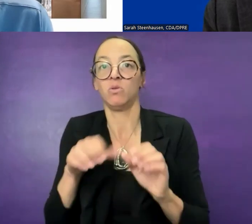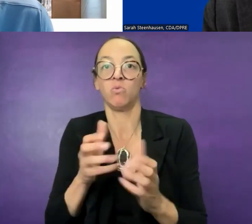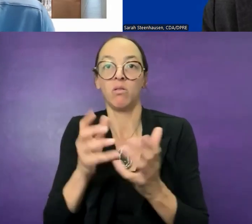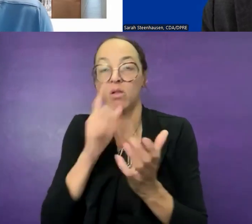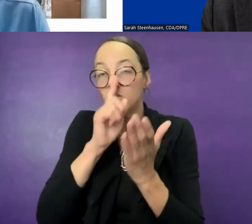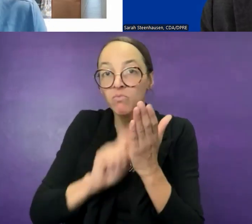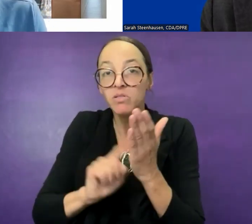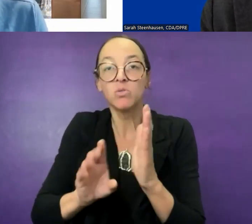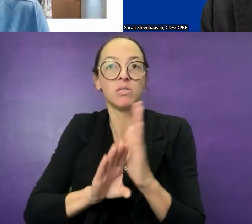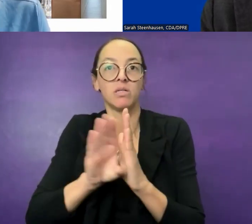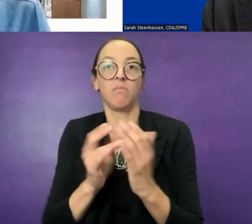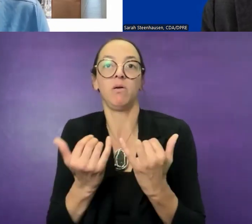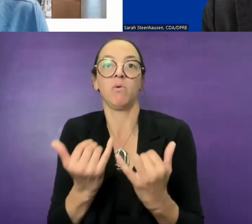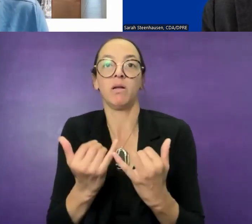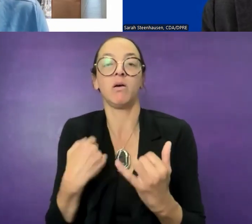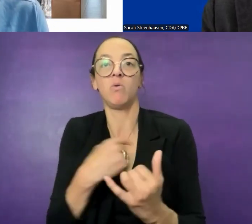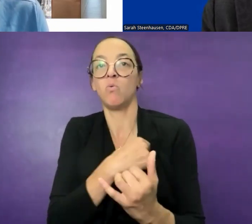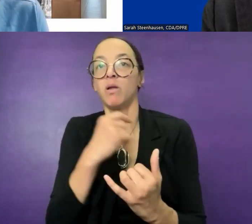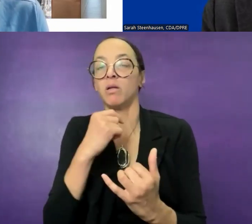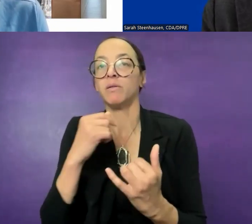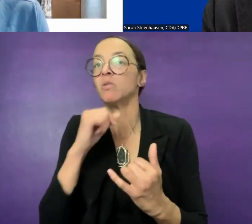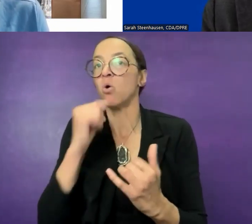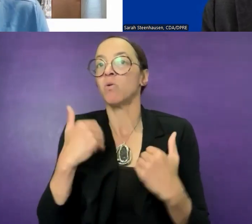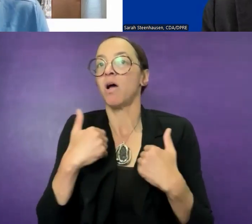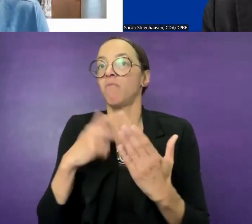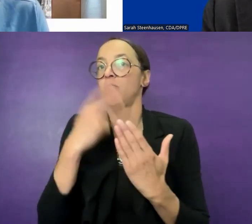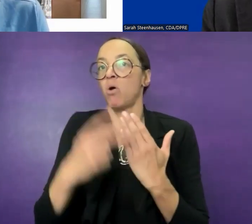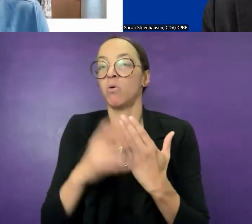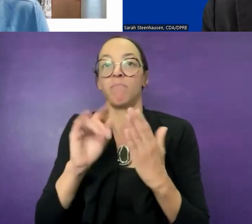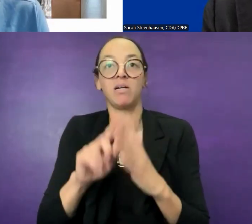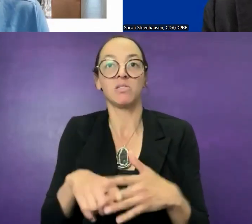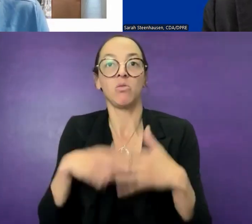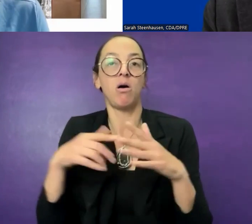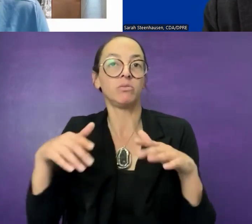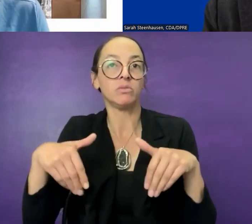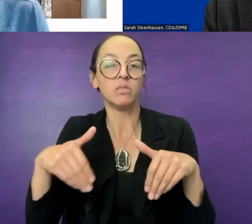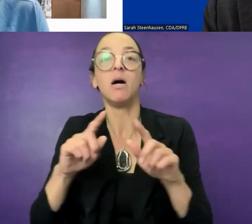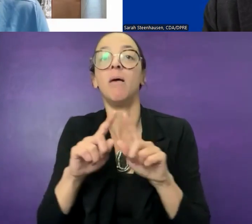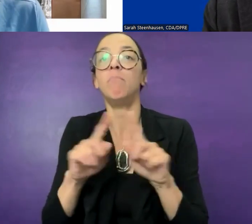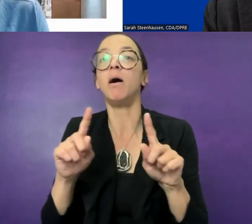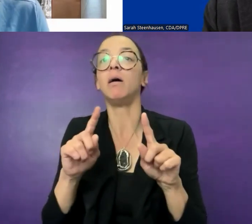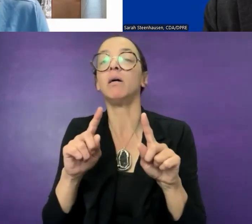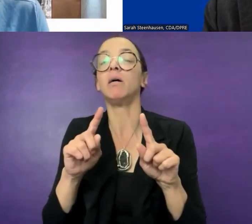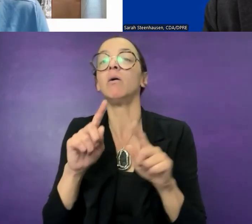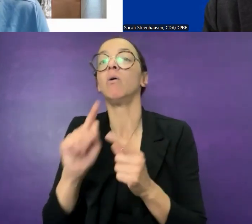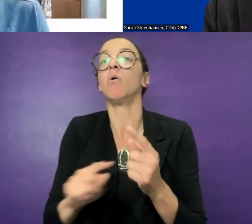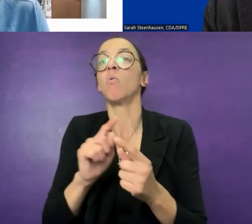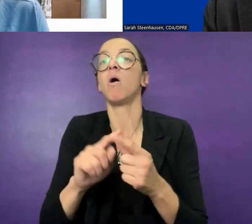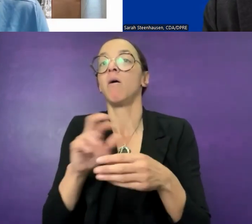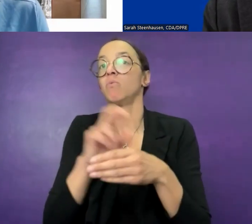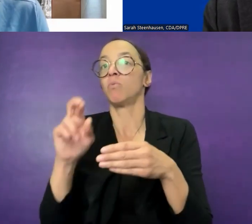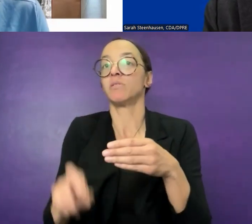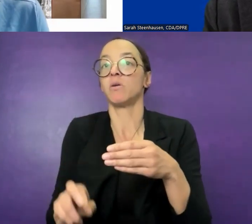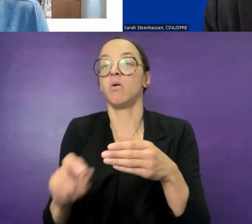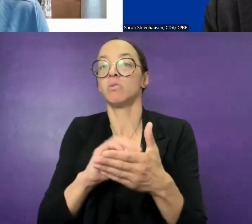right now. So we don't have a program that's been launched. But in the event that the result of this whole initiative